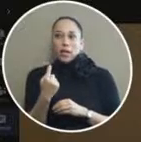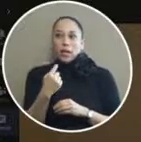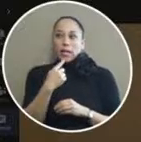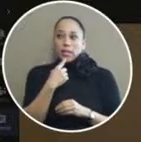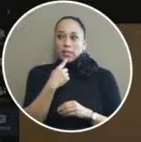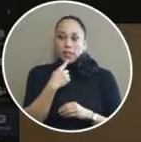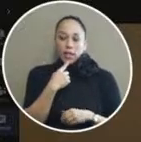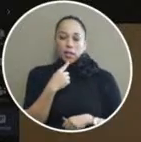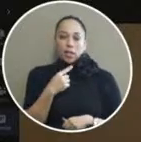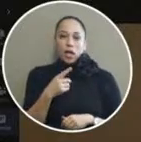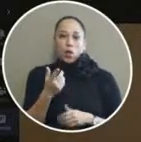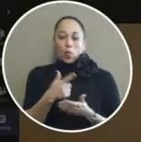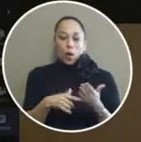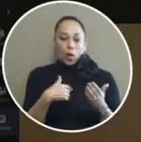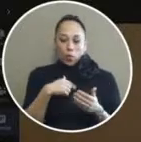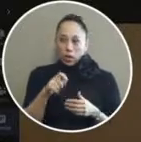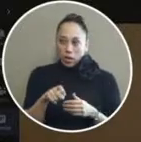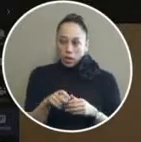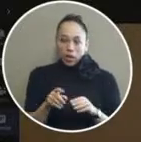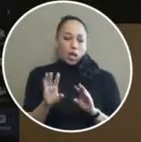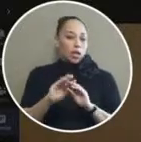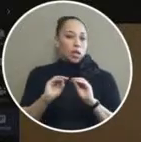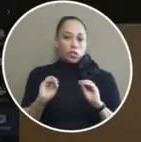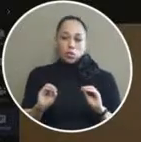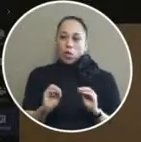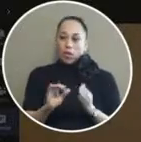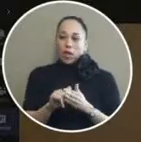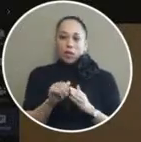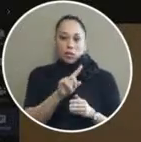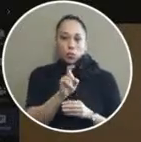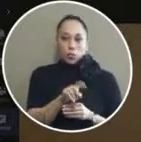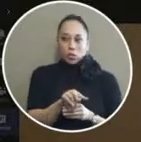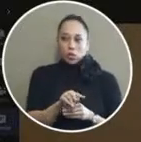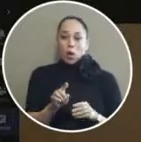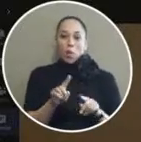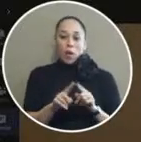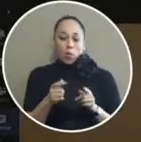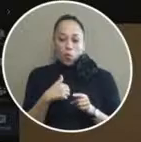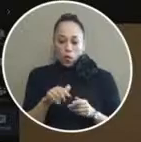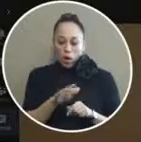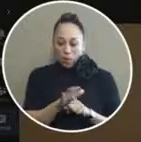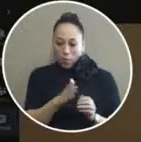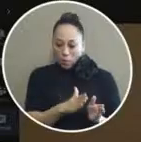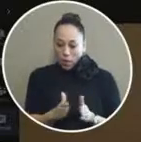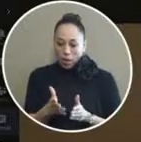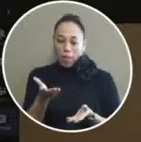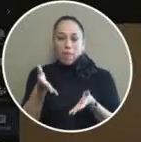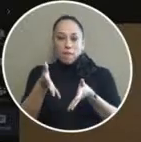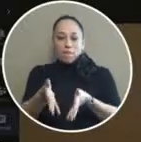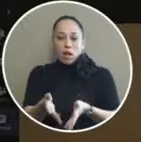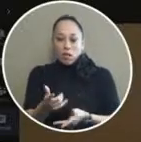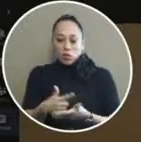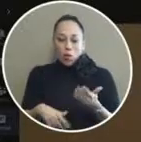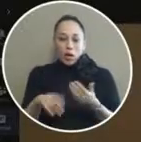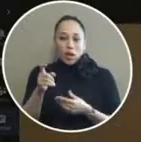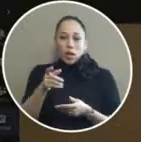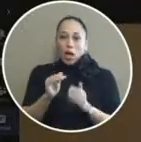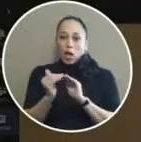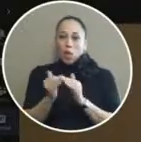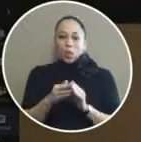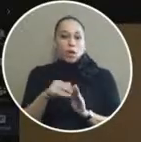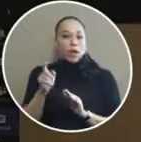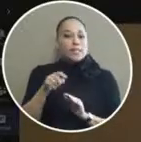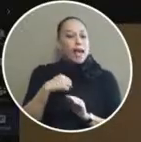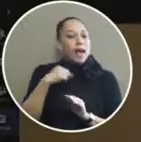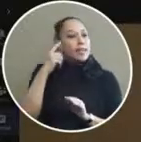as though we have gotten to where we need to be yet. There's absolutely no question about that. But finding that right balance and finding what the community needs,